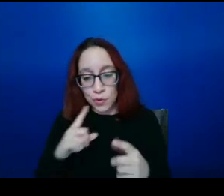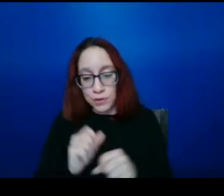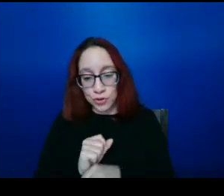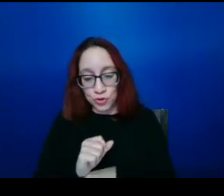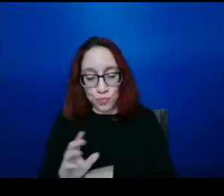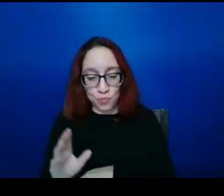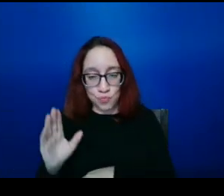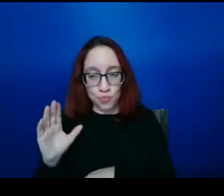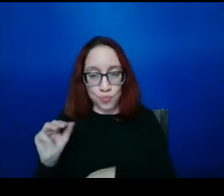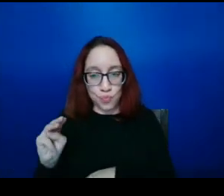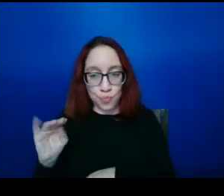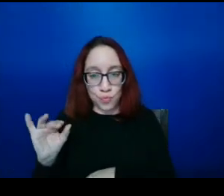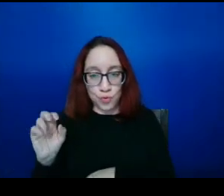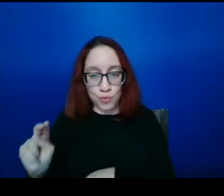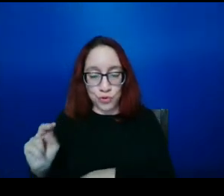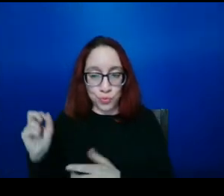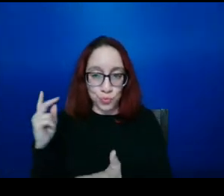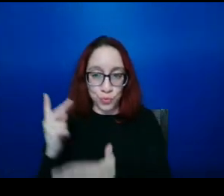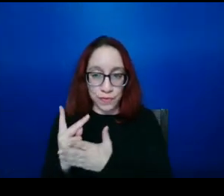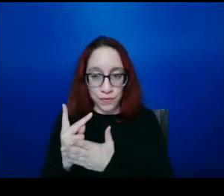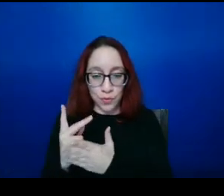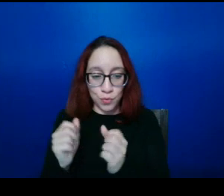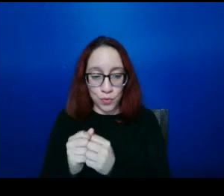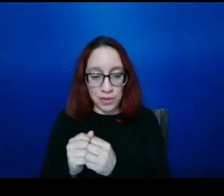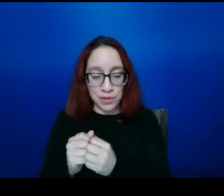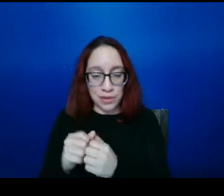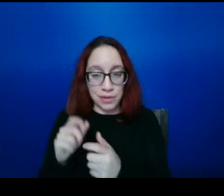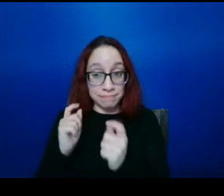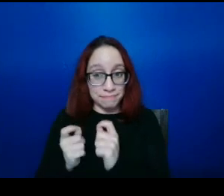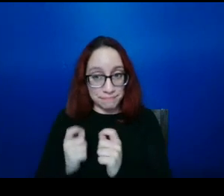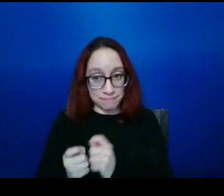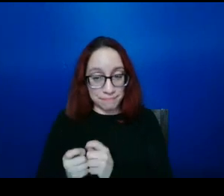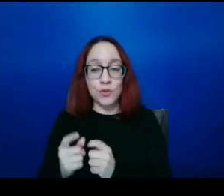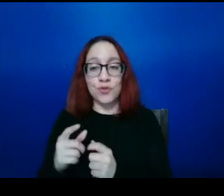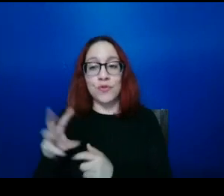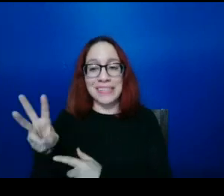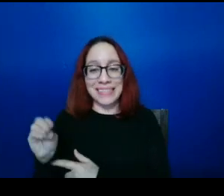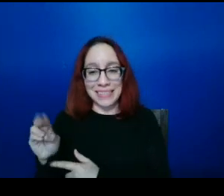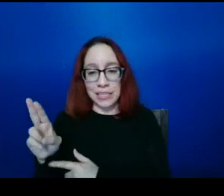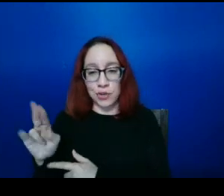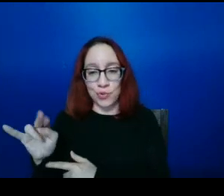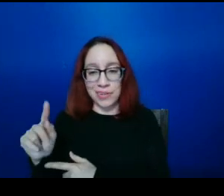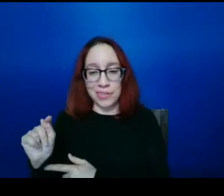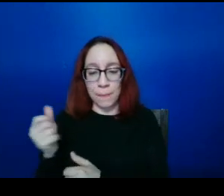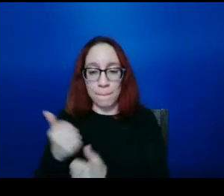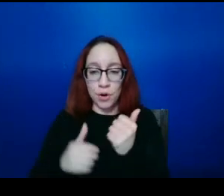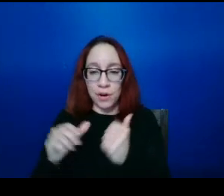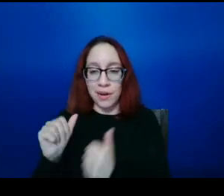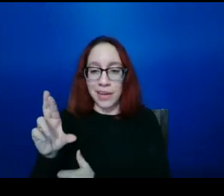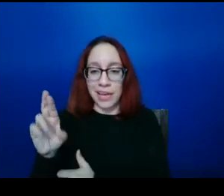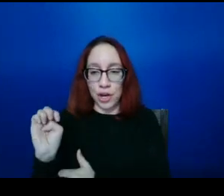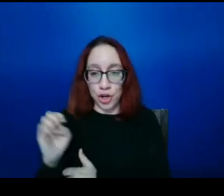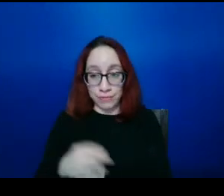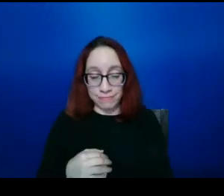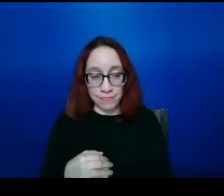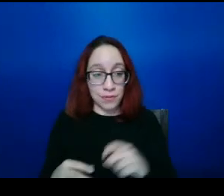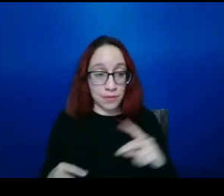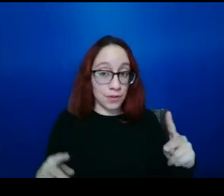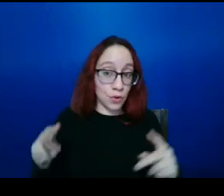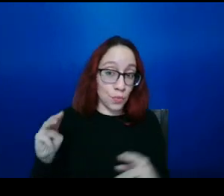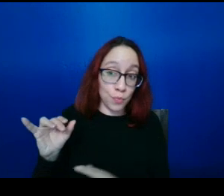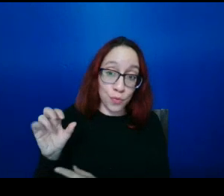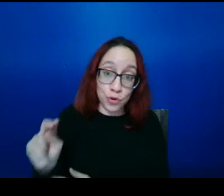motion to approve this with the amendment to 60 units per acre. All right, we have a